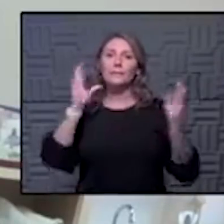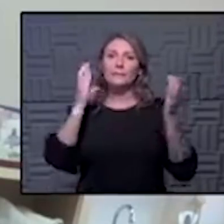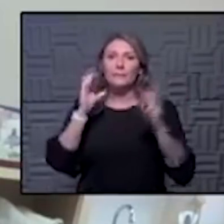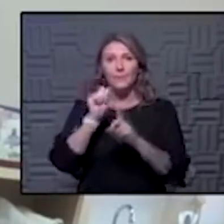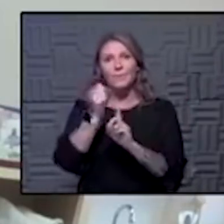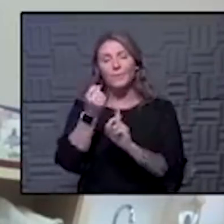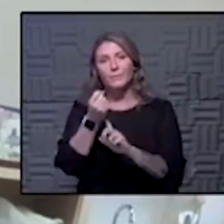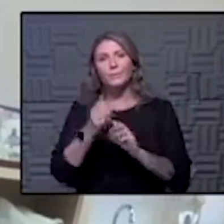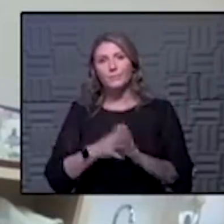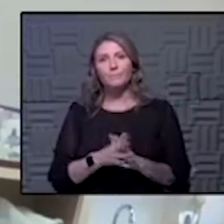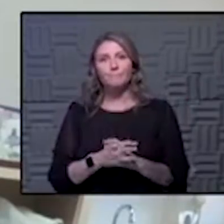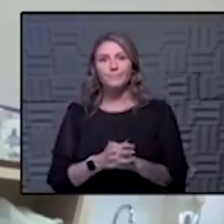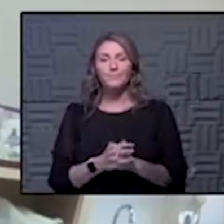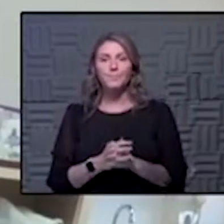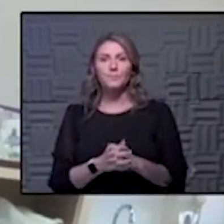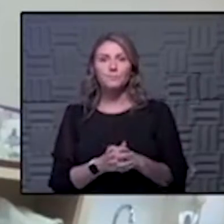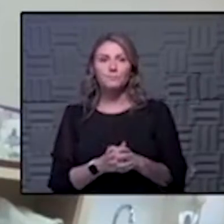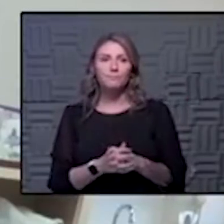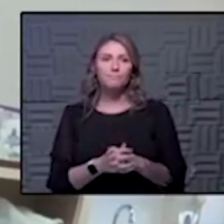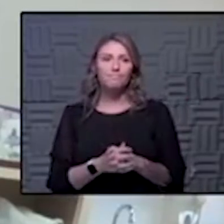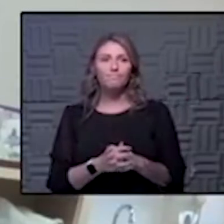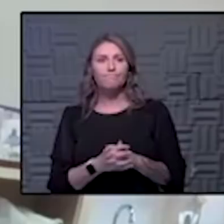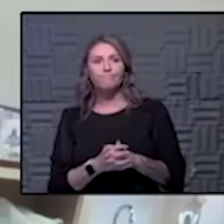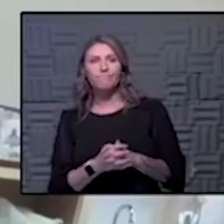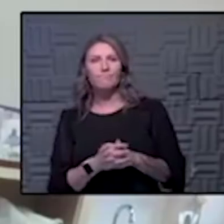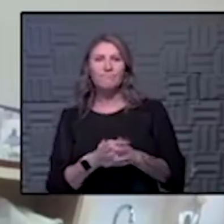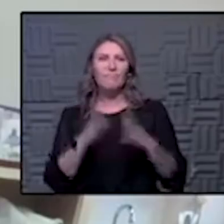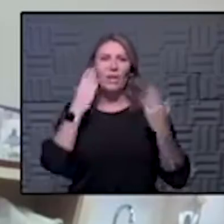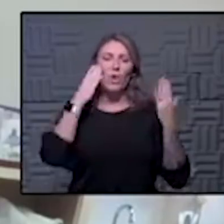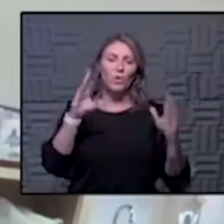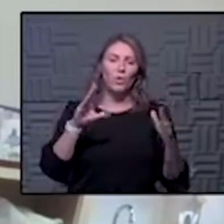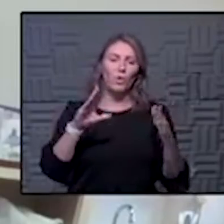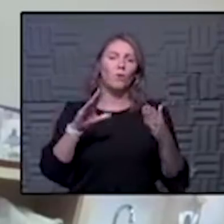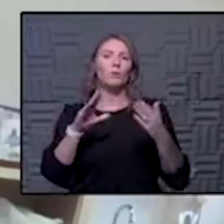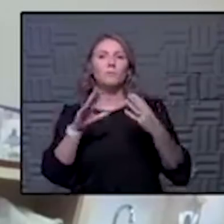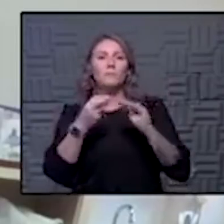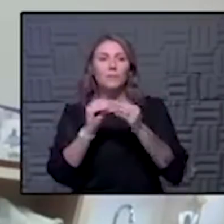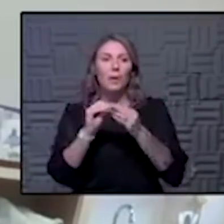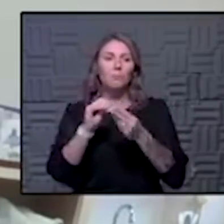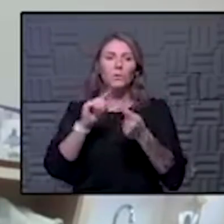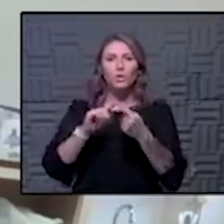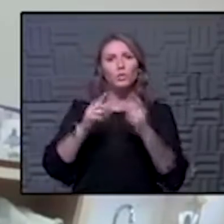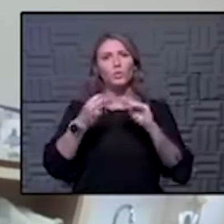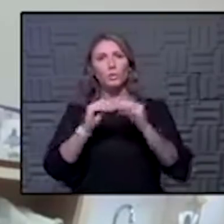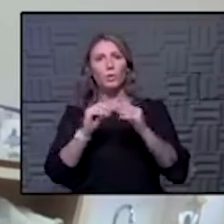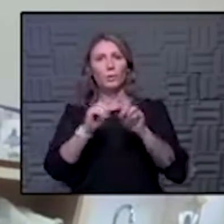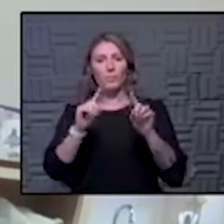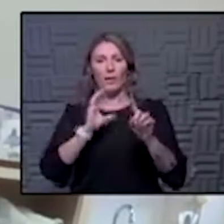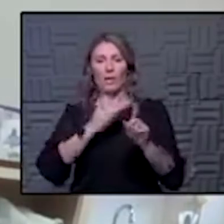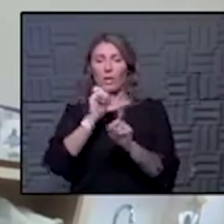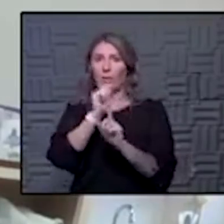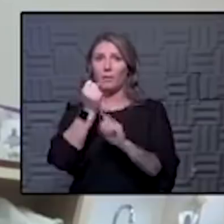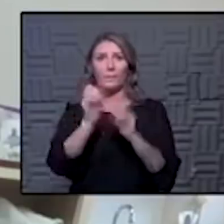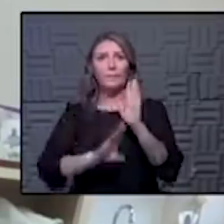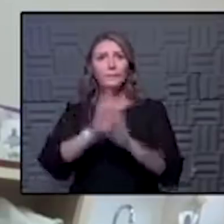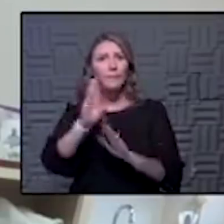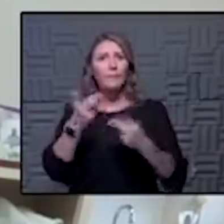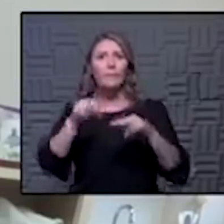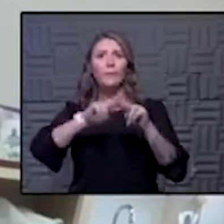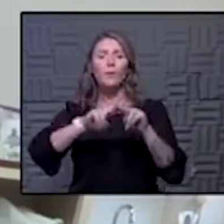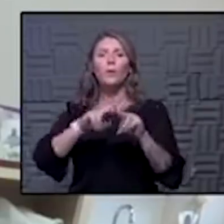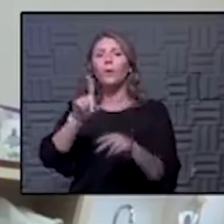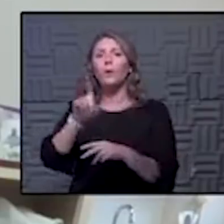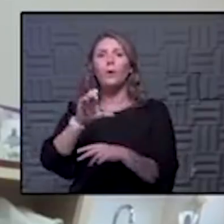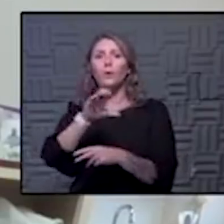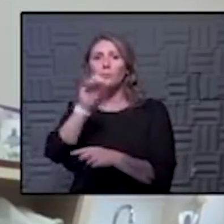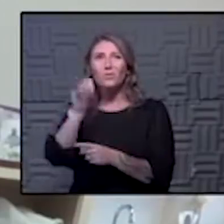you are. I don't know how it compares number to number, but our cases are way up. Our percent positive on testing